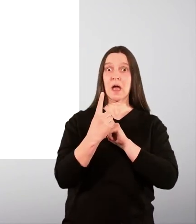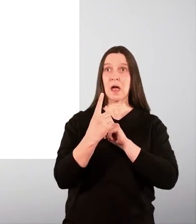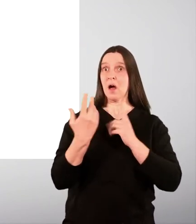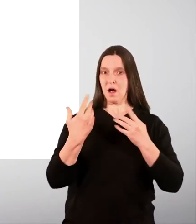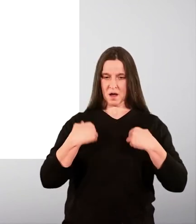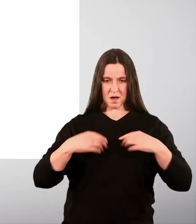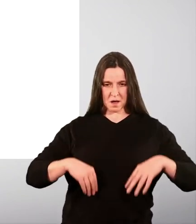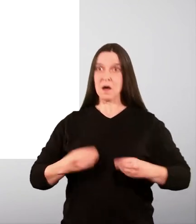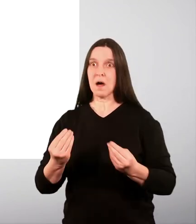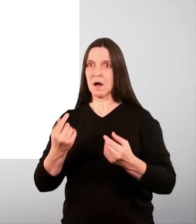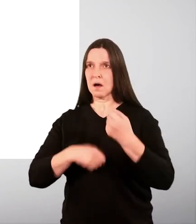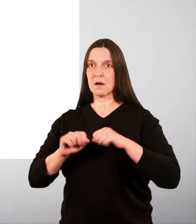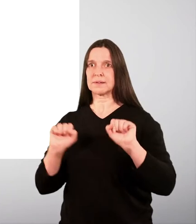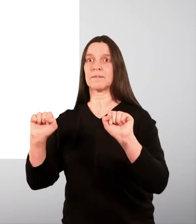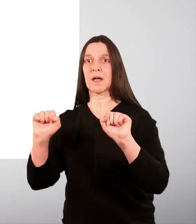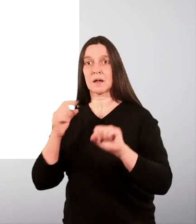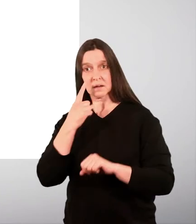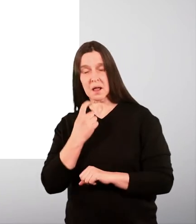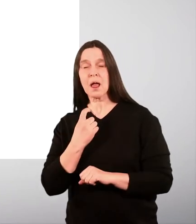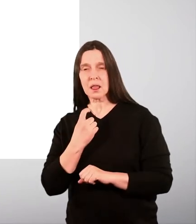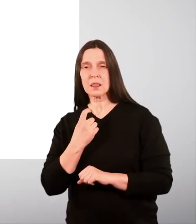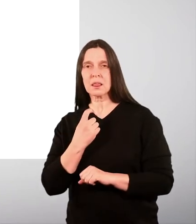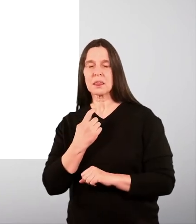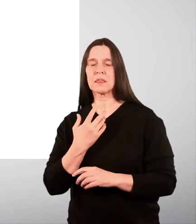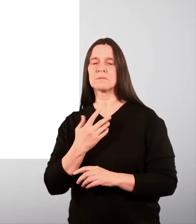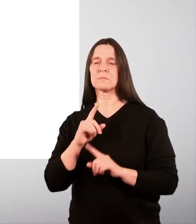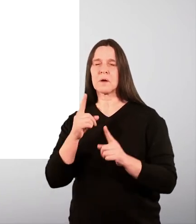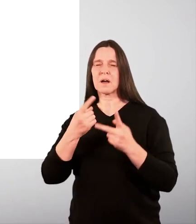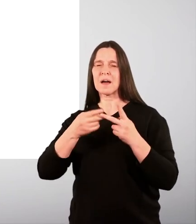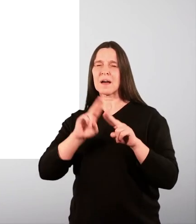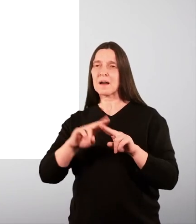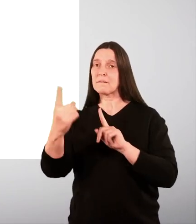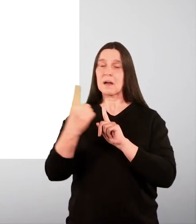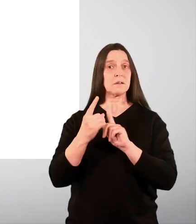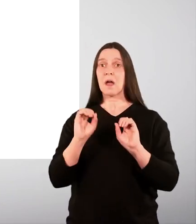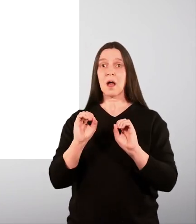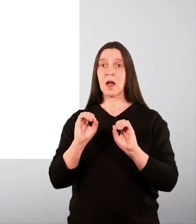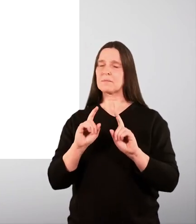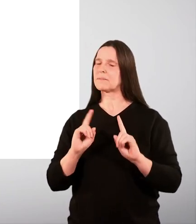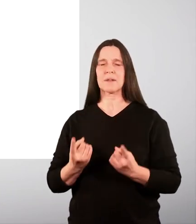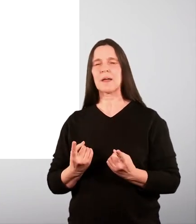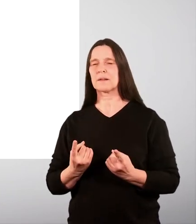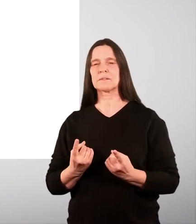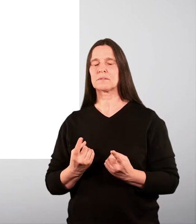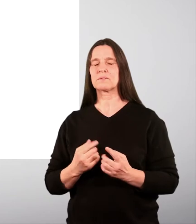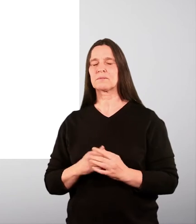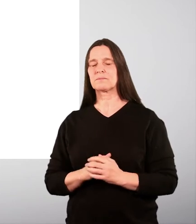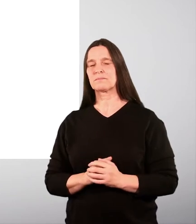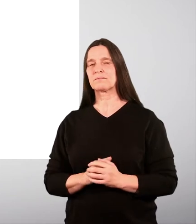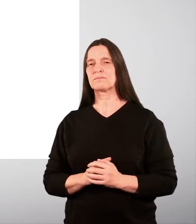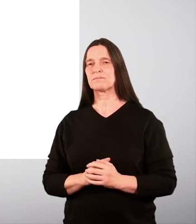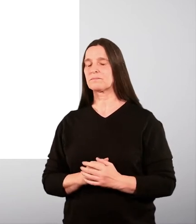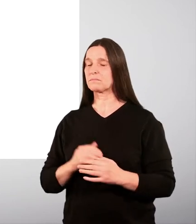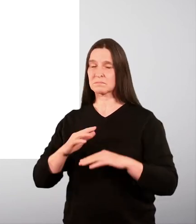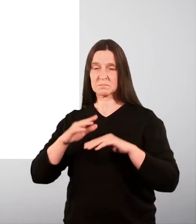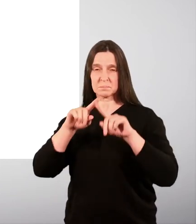would legitimately have on your person or to hand and can be adapted for use as a weapon to defend yourself. They are